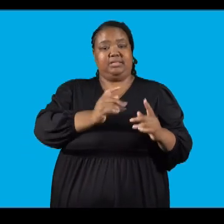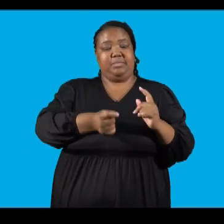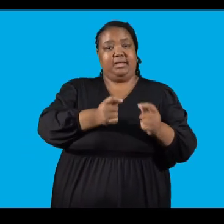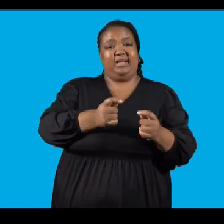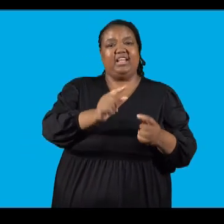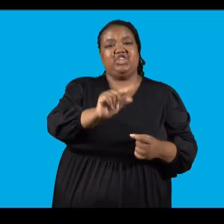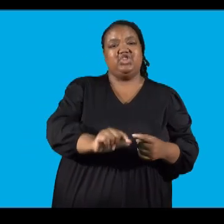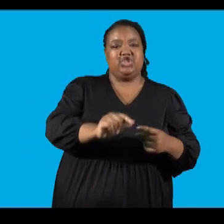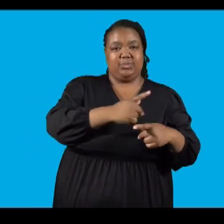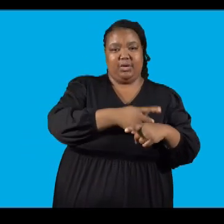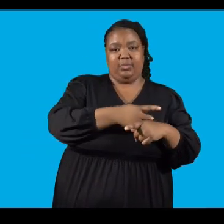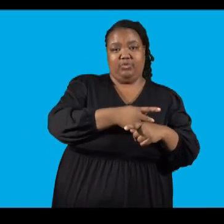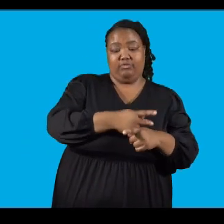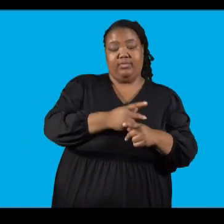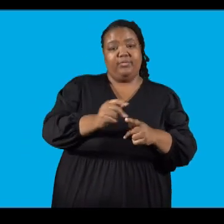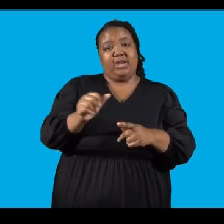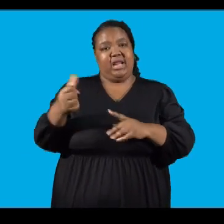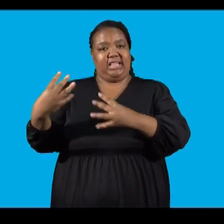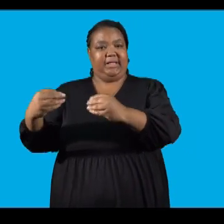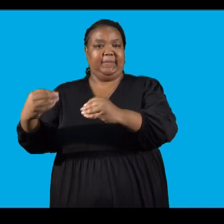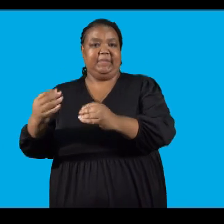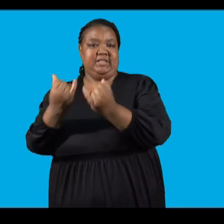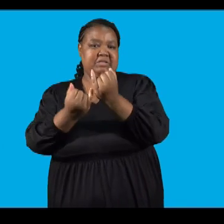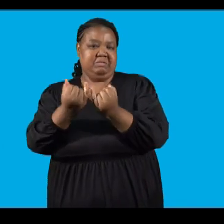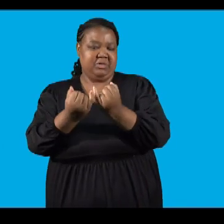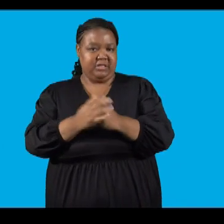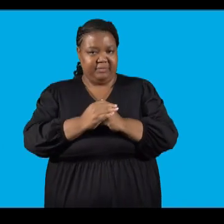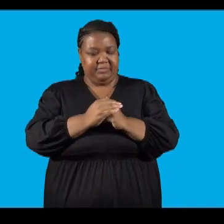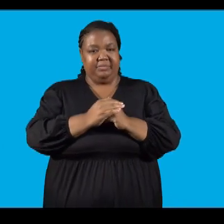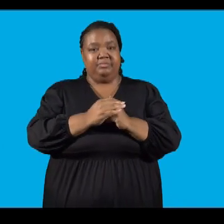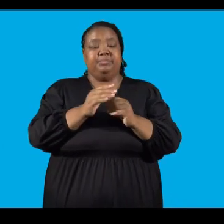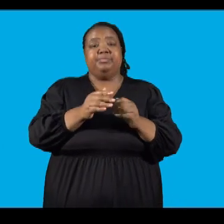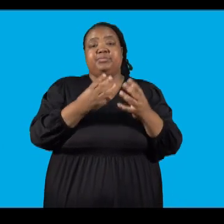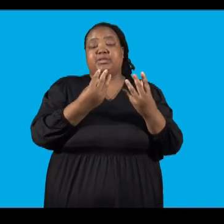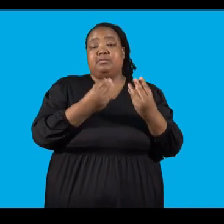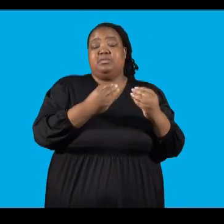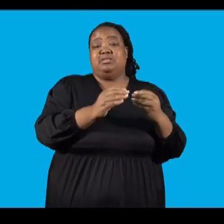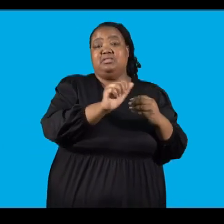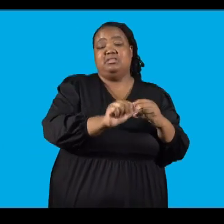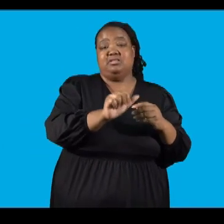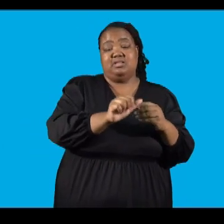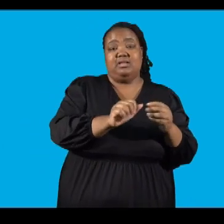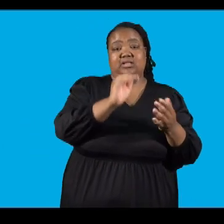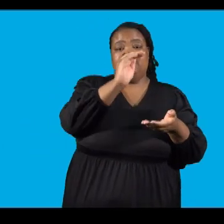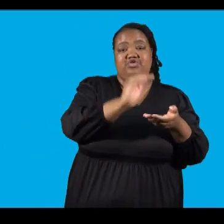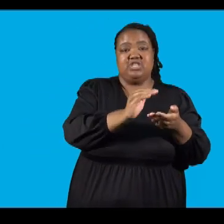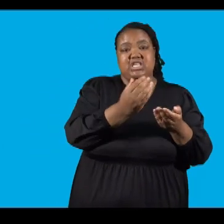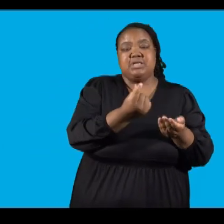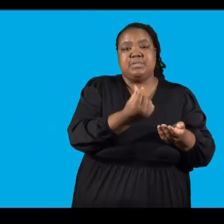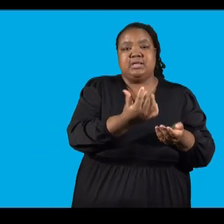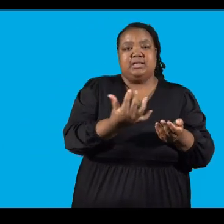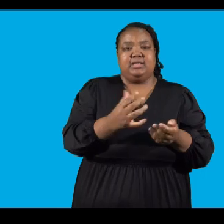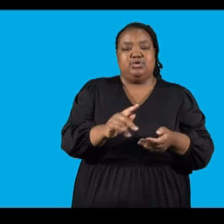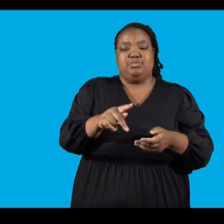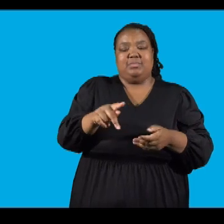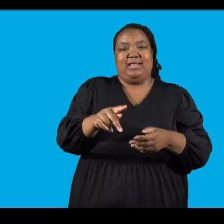will rather buy or demand cheaper goods from competitors. If firm A decides to decrease the price to